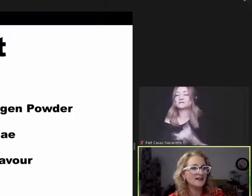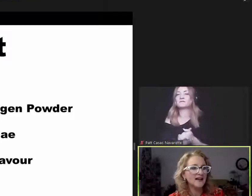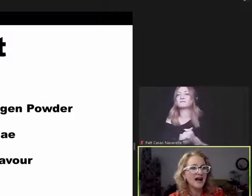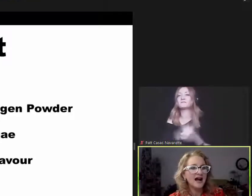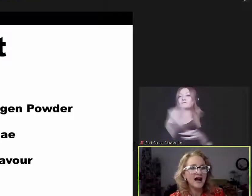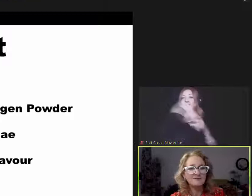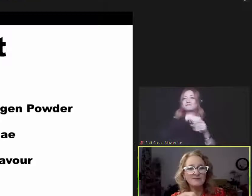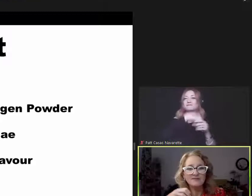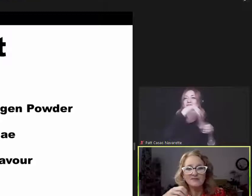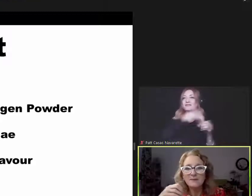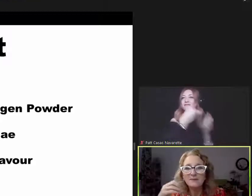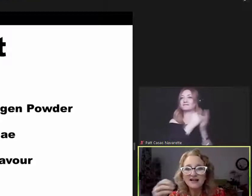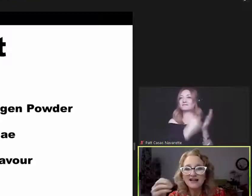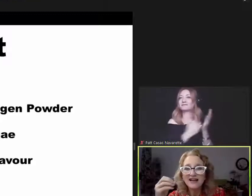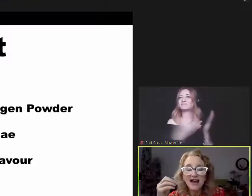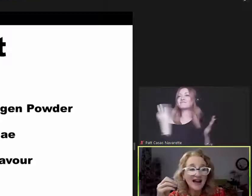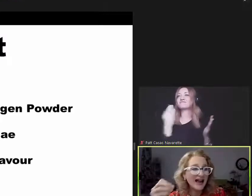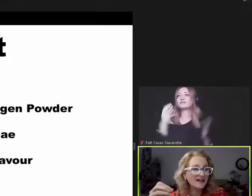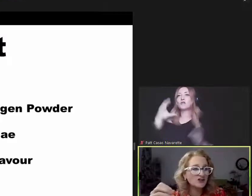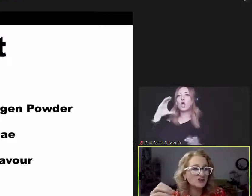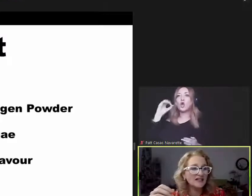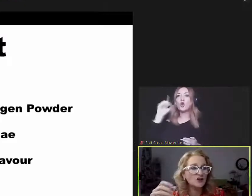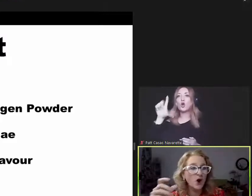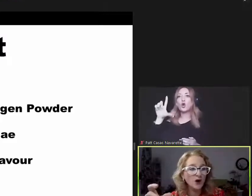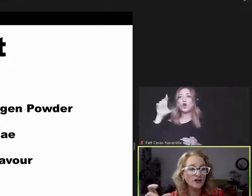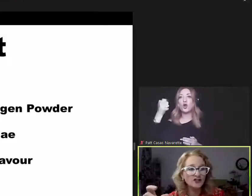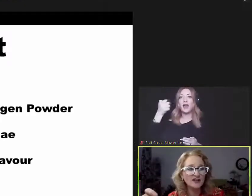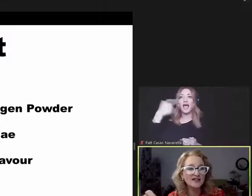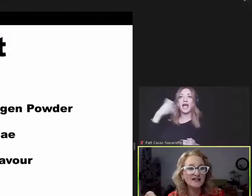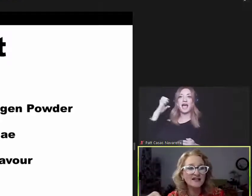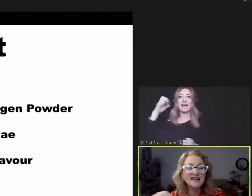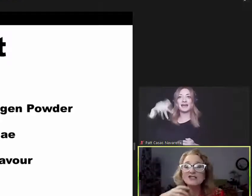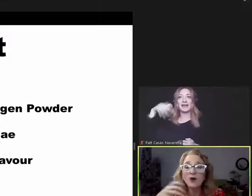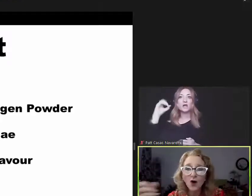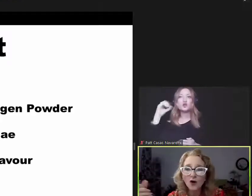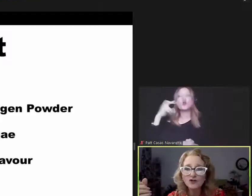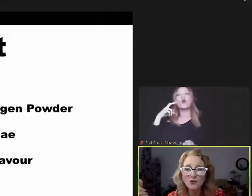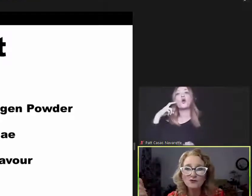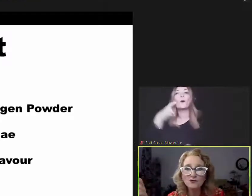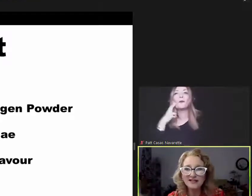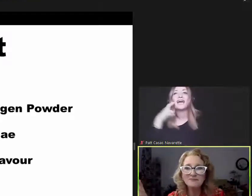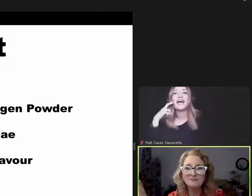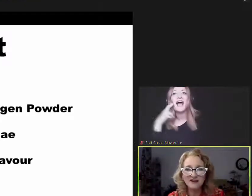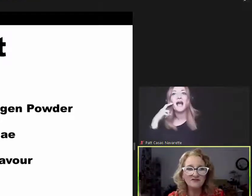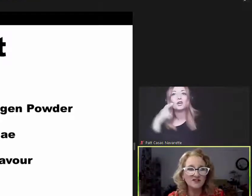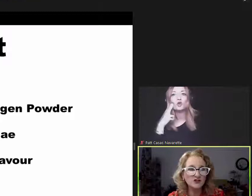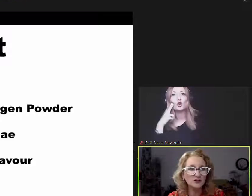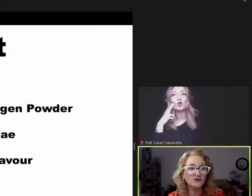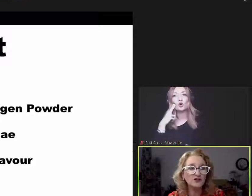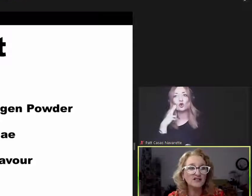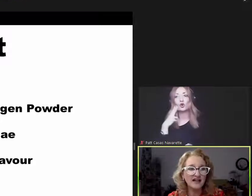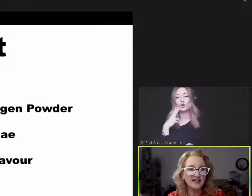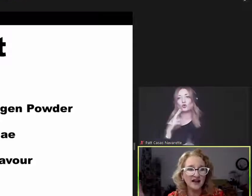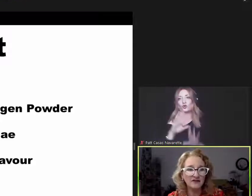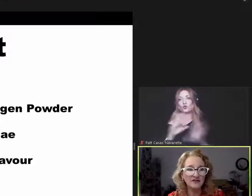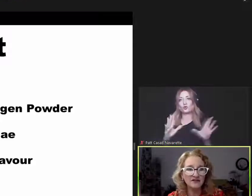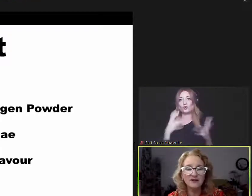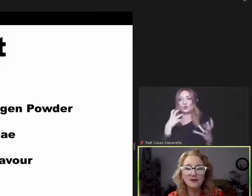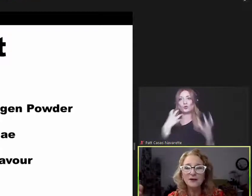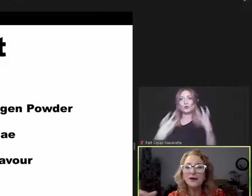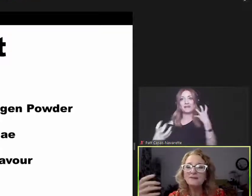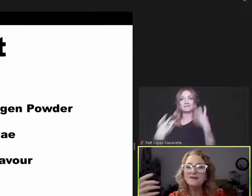Okay. But actually, collagen is also really beneficial for gut